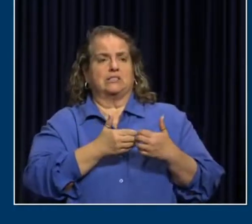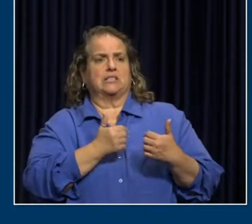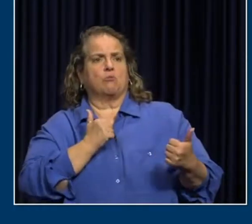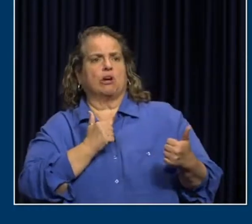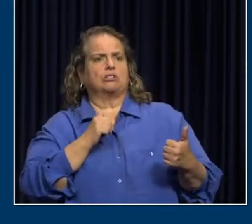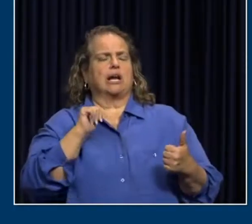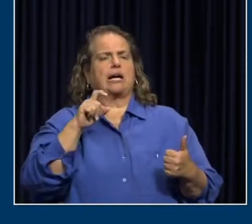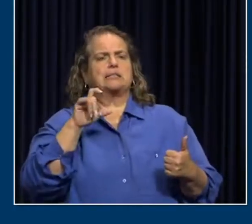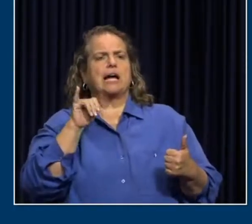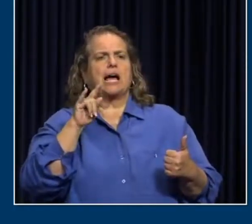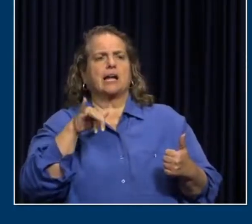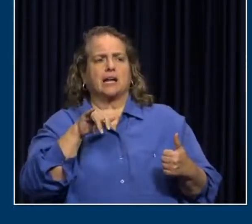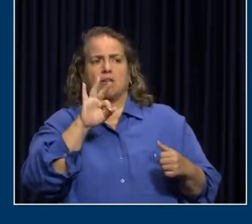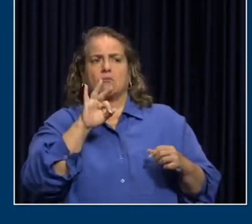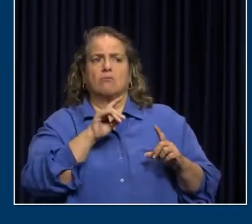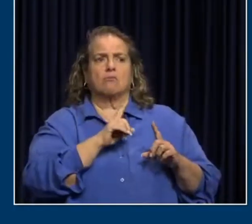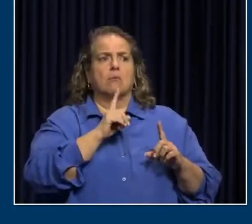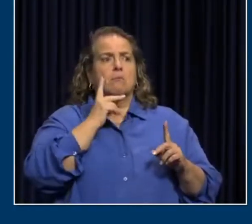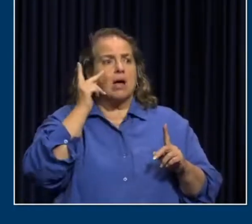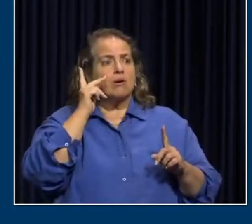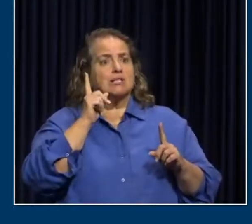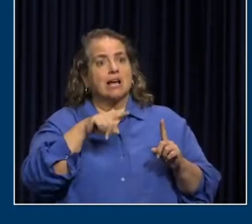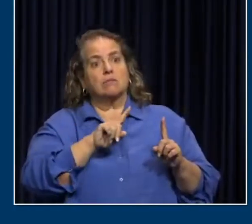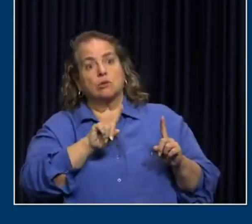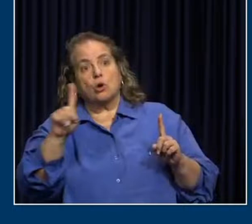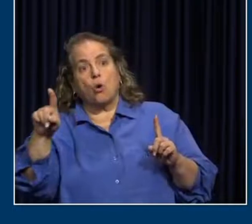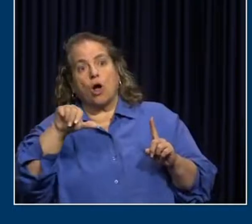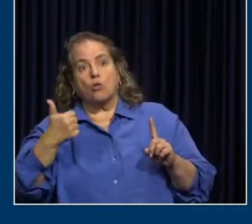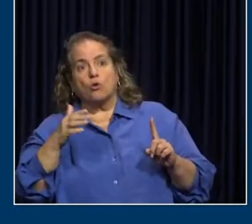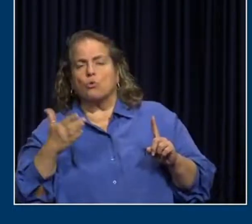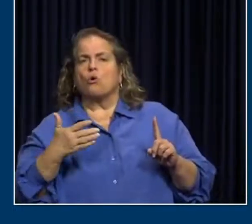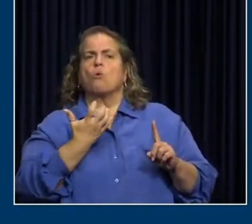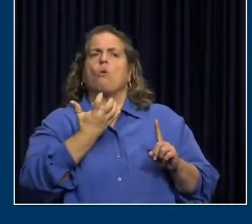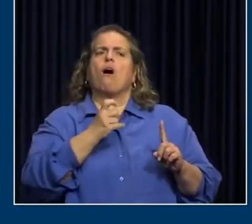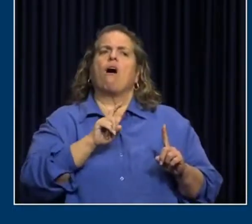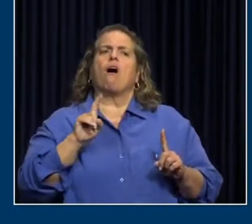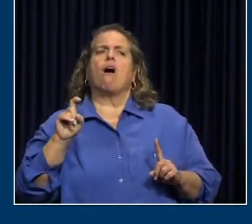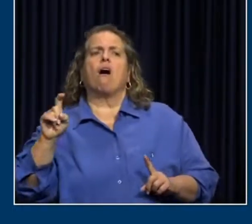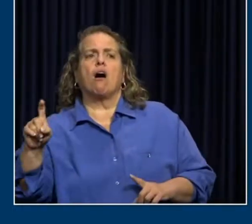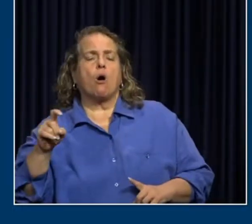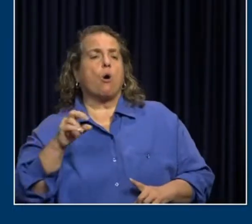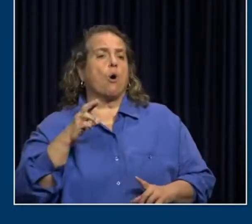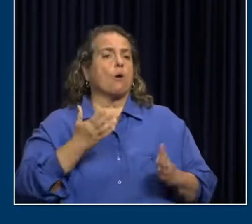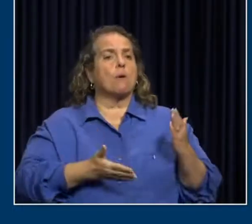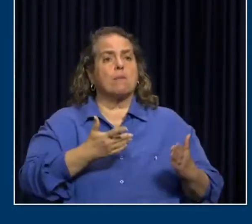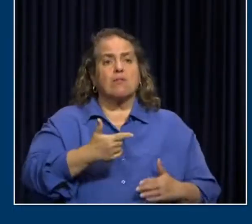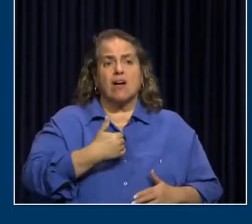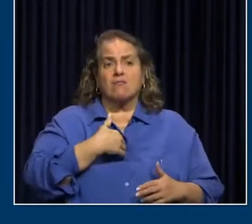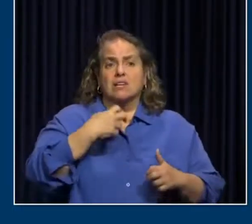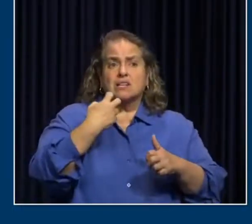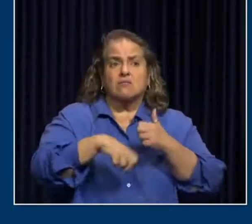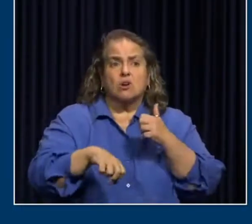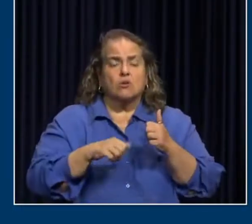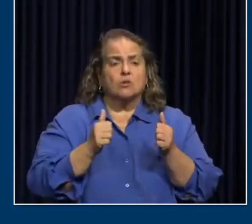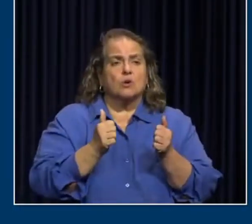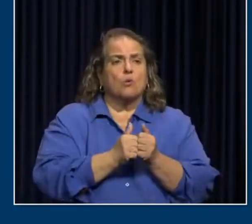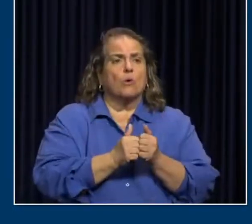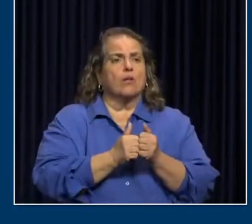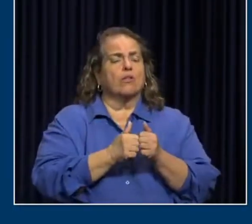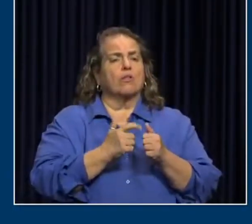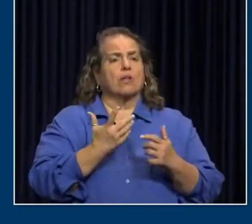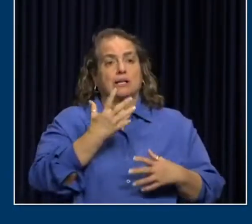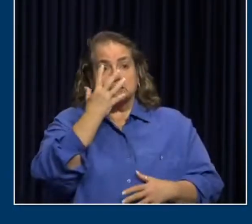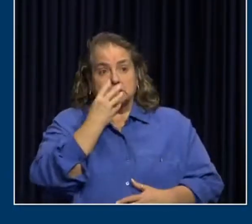could even include like difficulty with parents going into the other room. They might have difficulty with